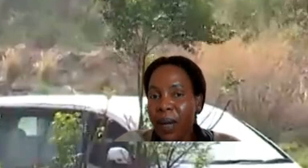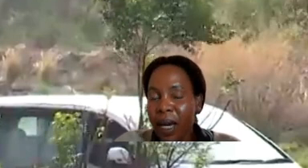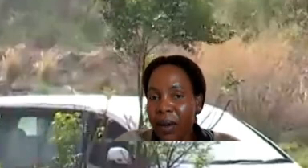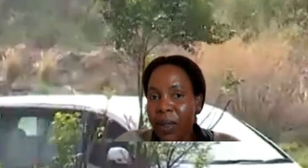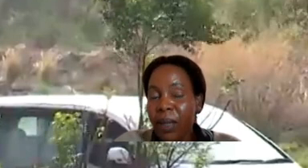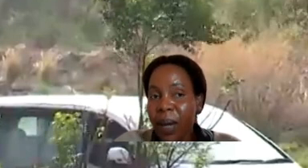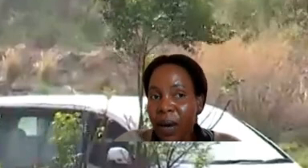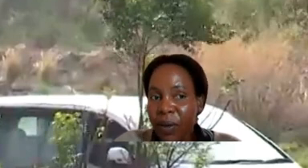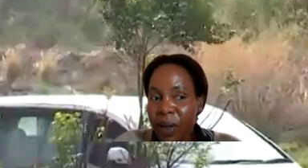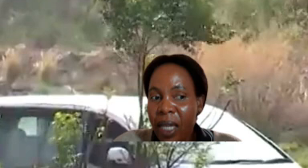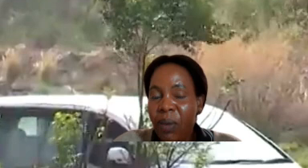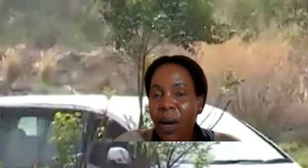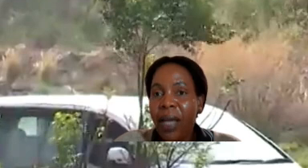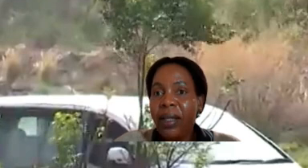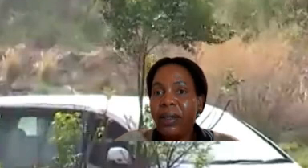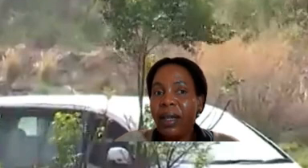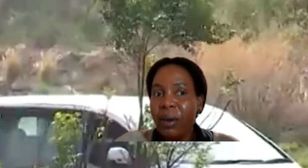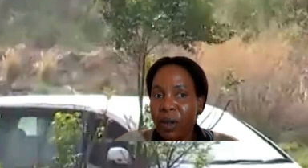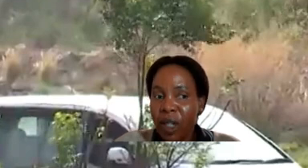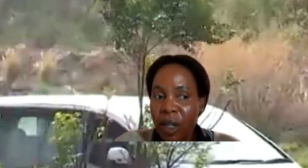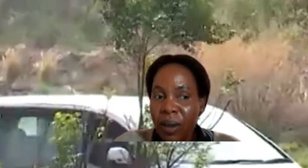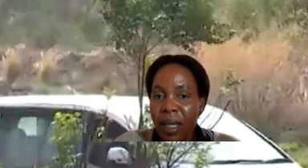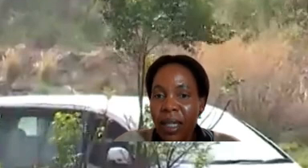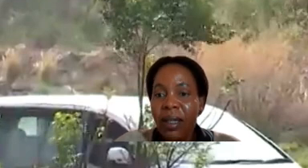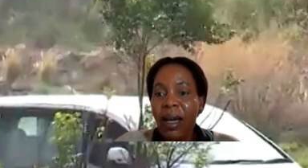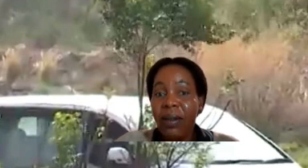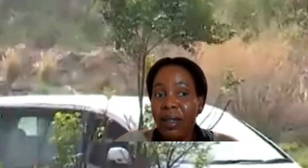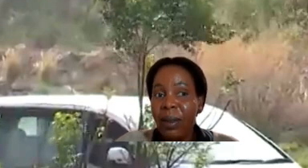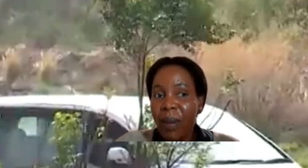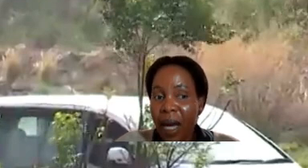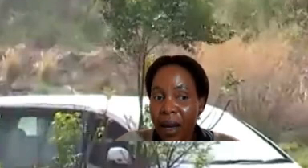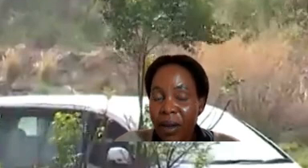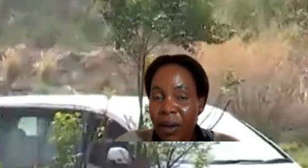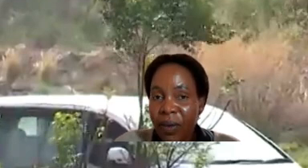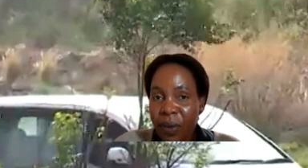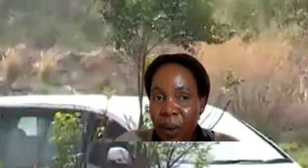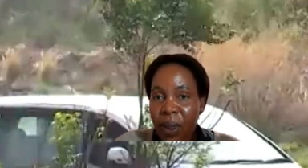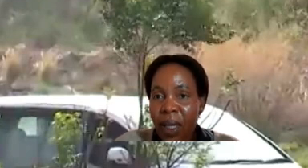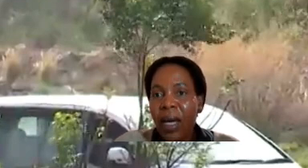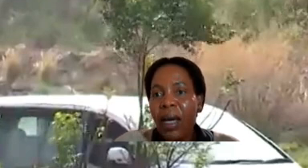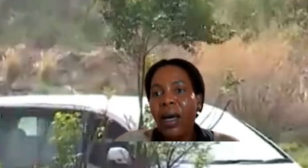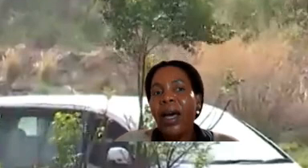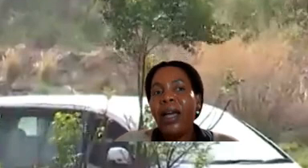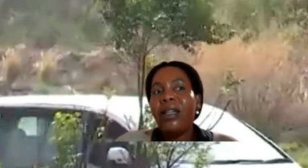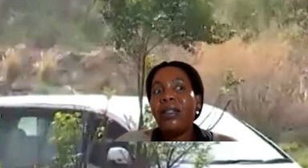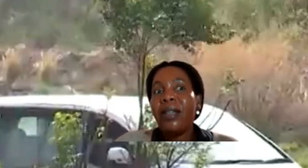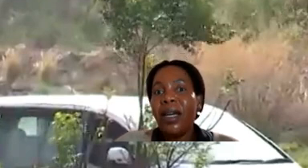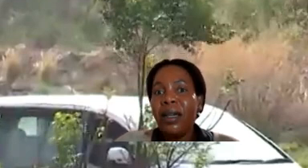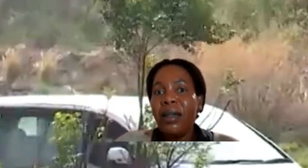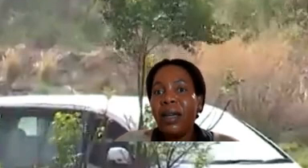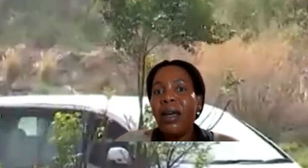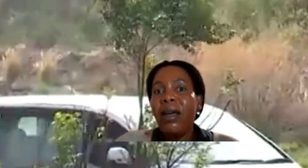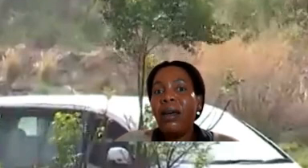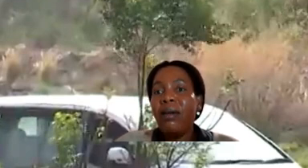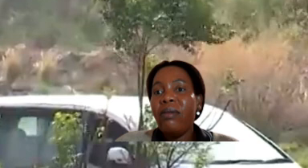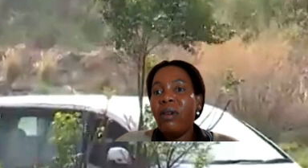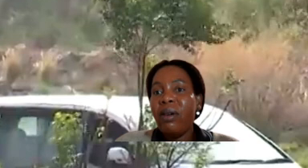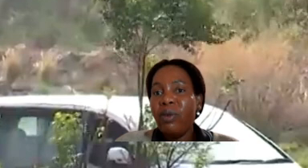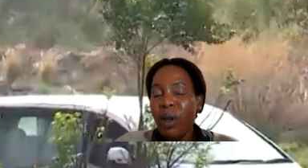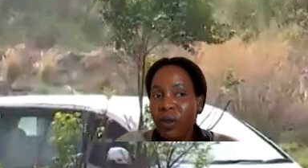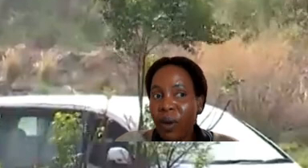these people supplying with supply of food. That's why this thing continues. They cut the suppliers of food and they stay